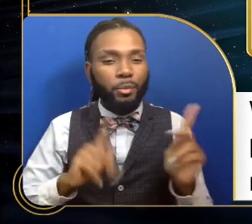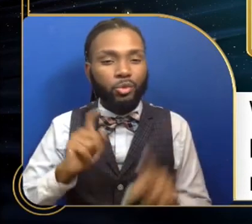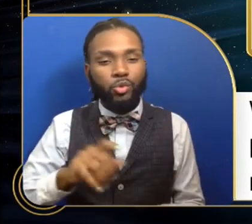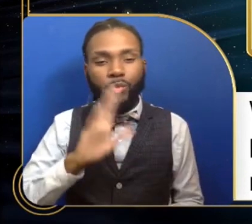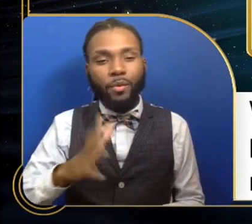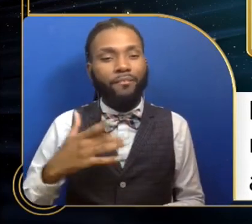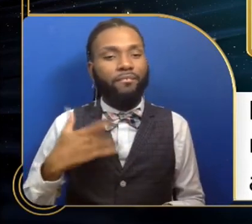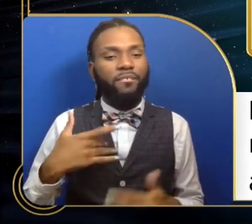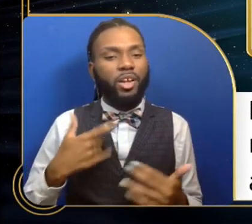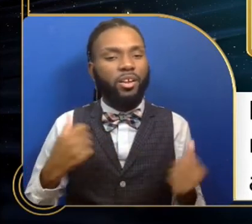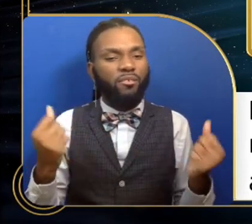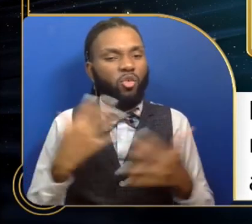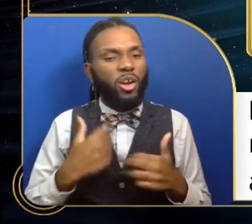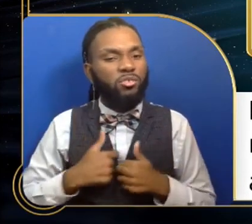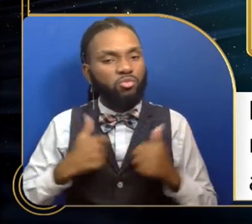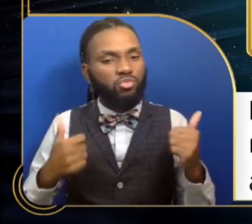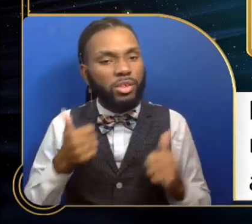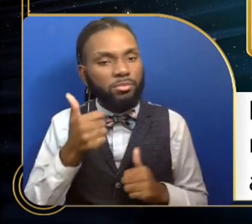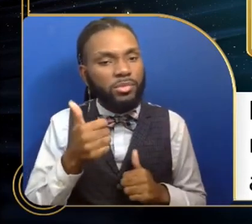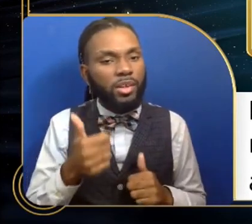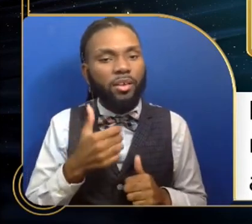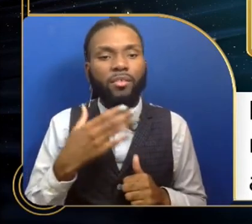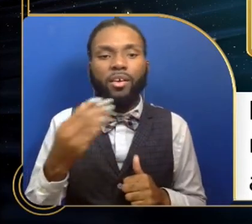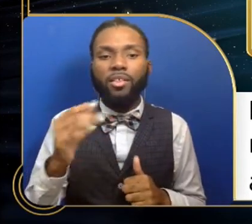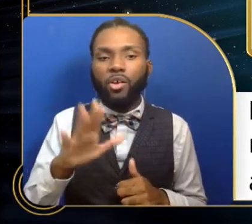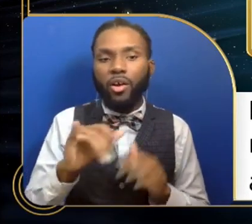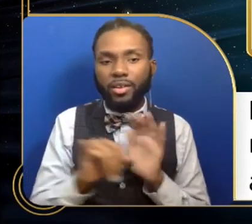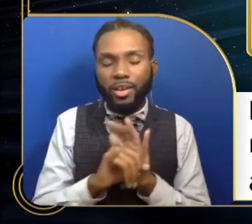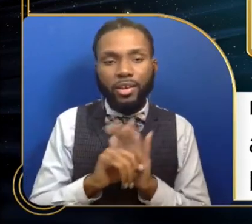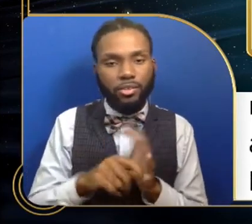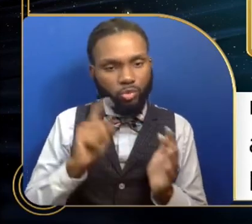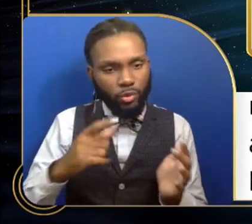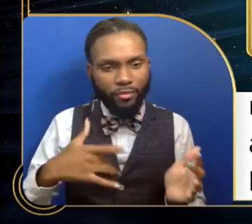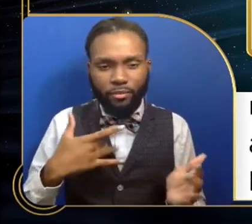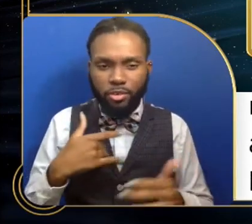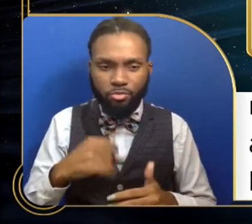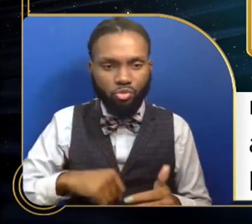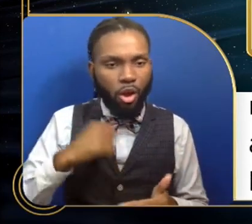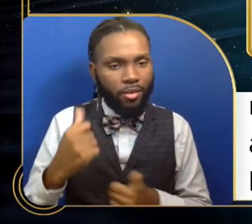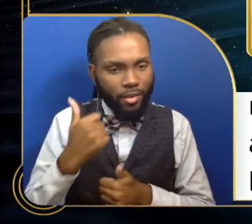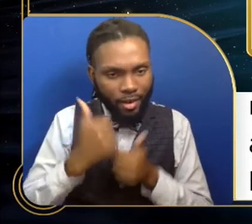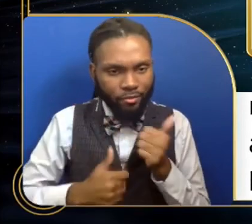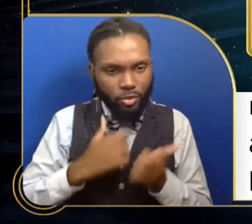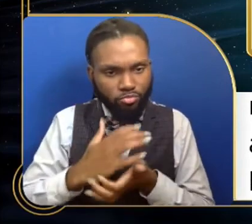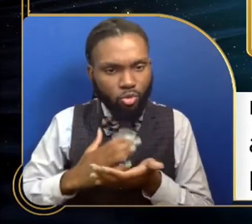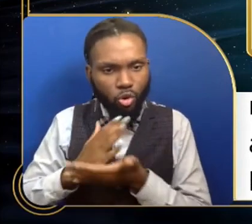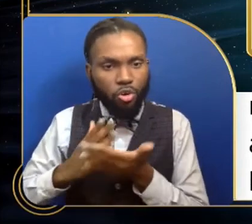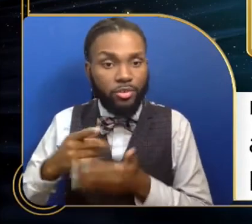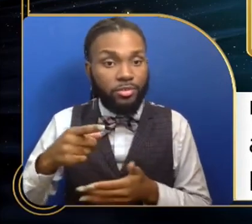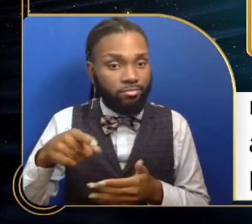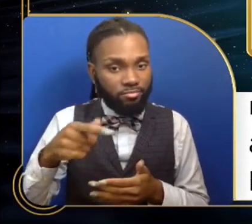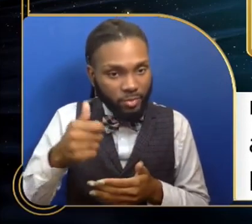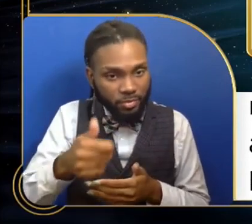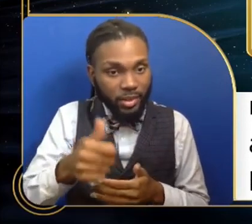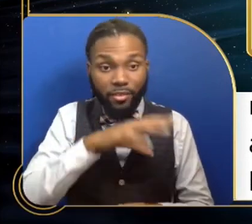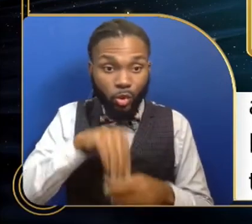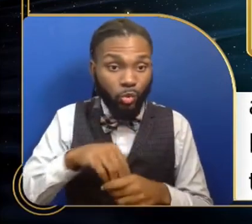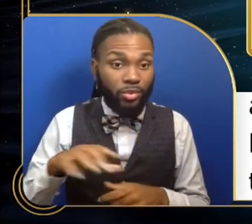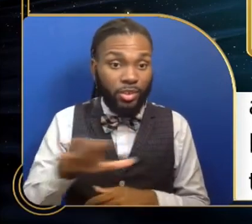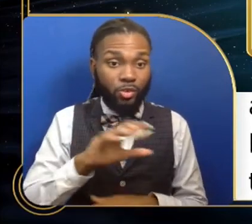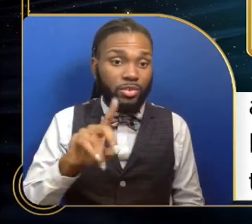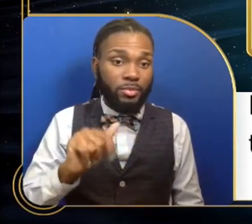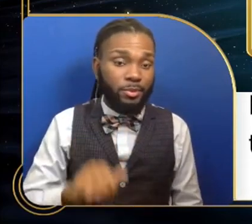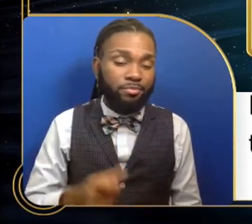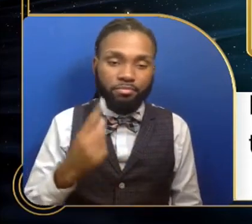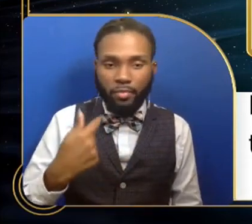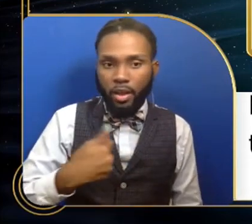themselves and their identity and be proud of every aspect of themselves, including their disability. I'm not just a musician